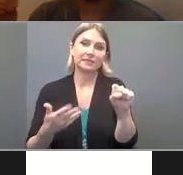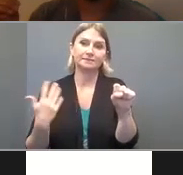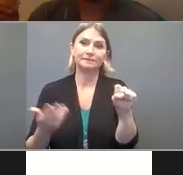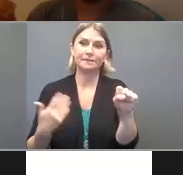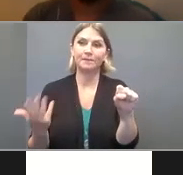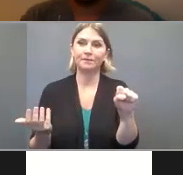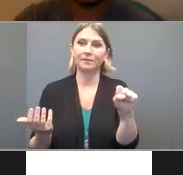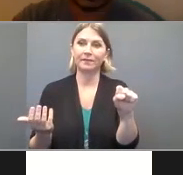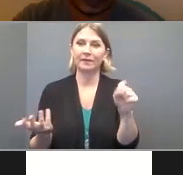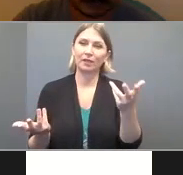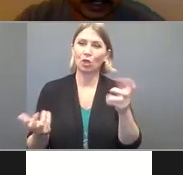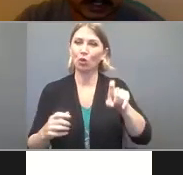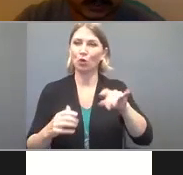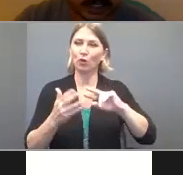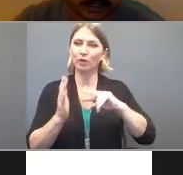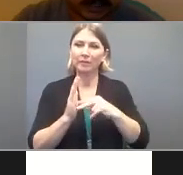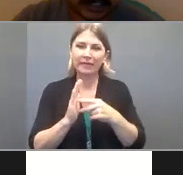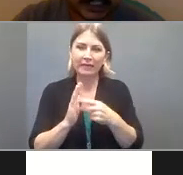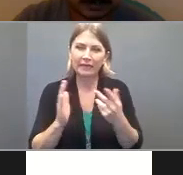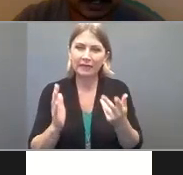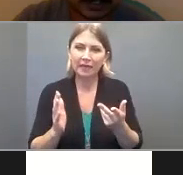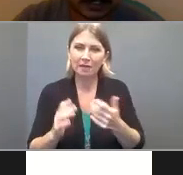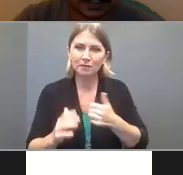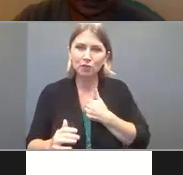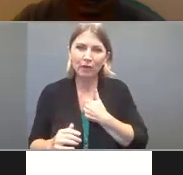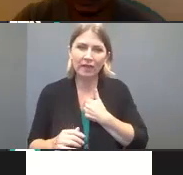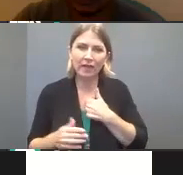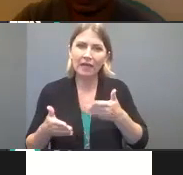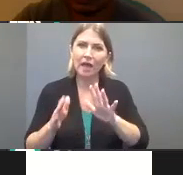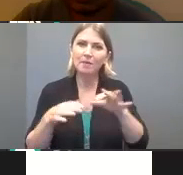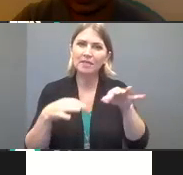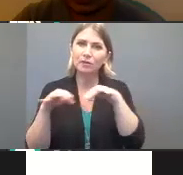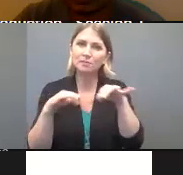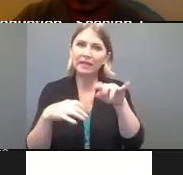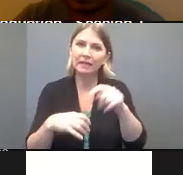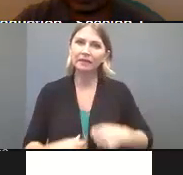okay. So there are two main things to worry about this thing. So I'll explain this thing in detail.